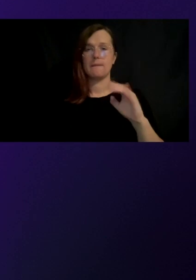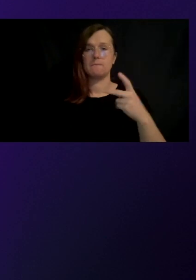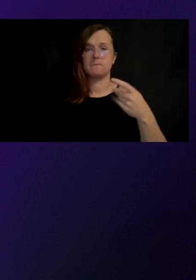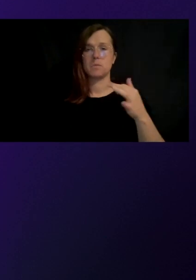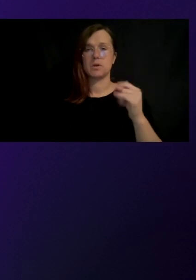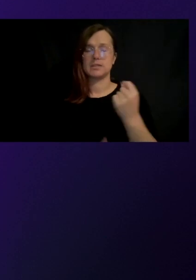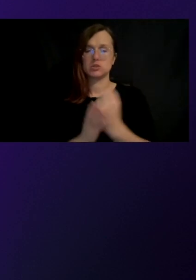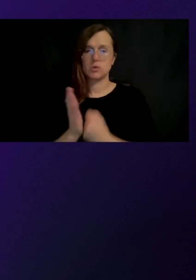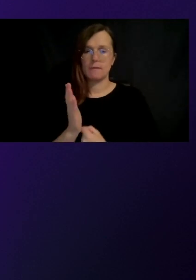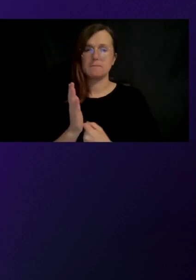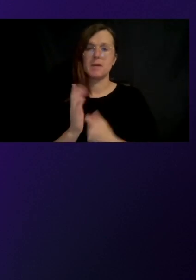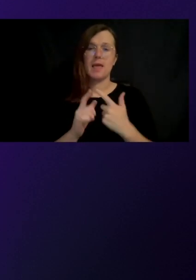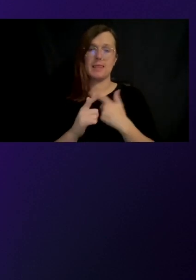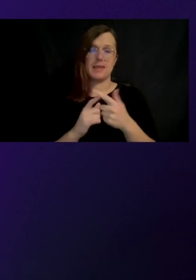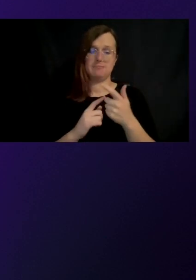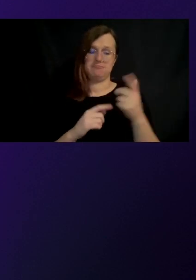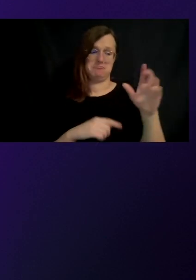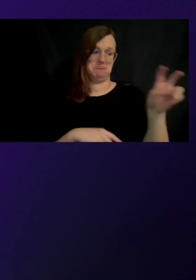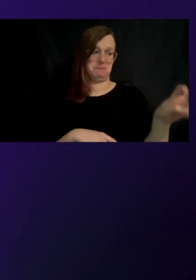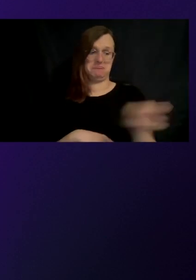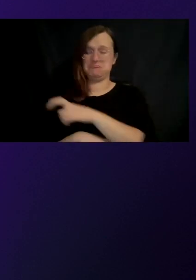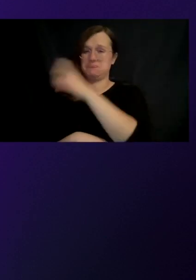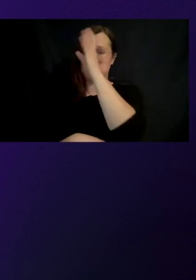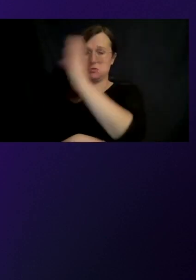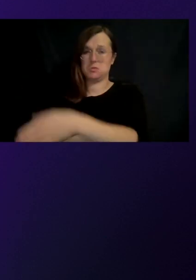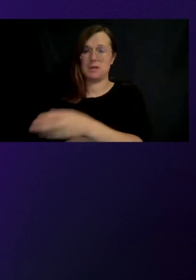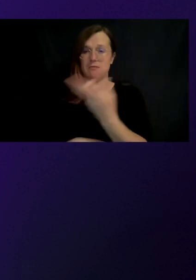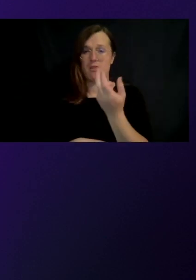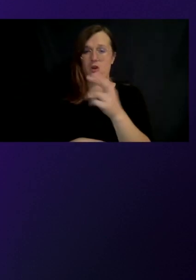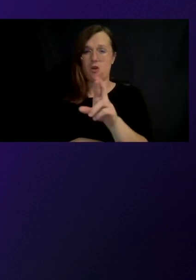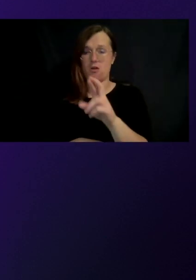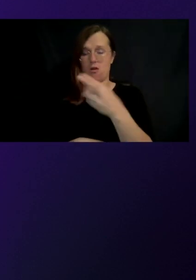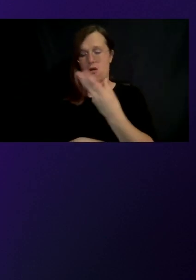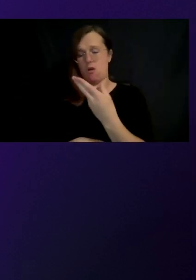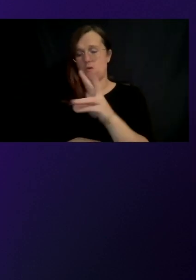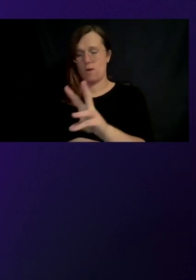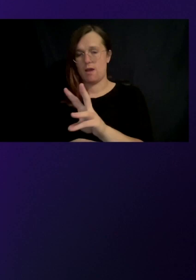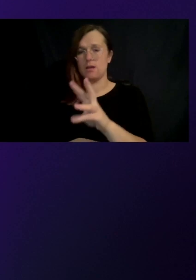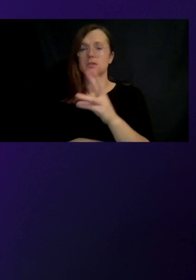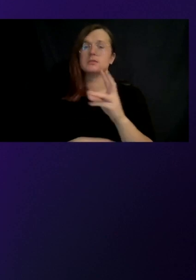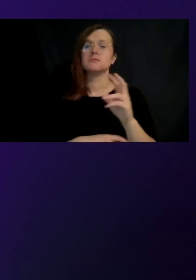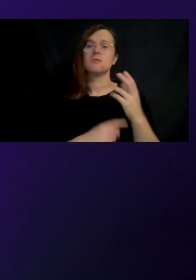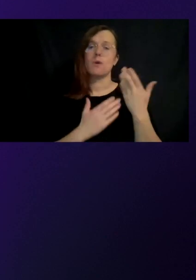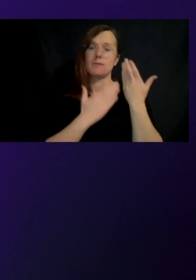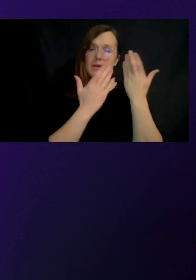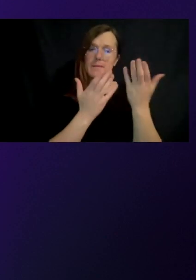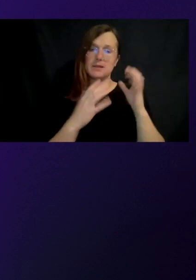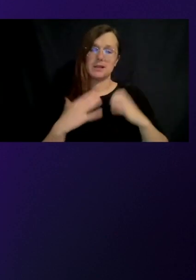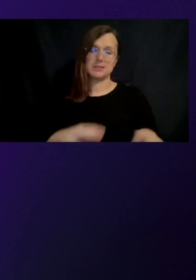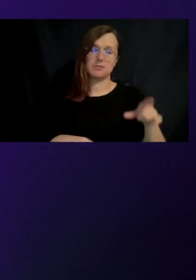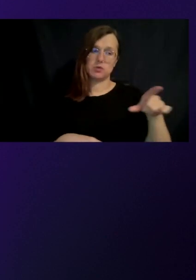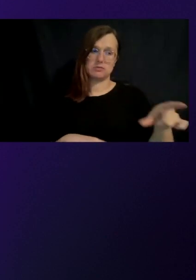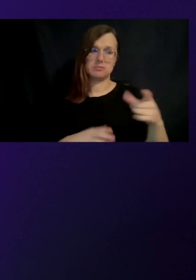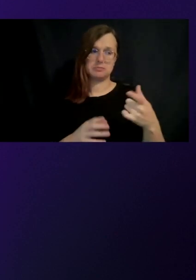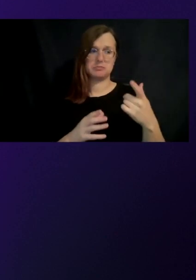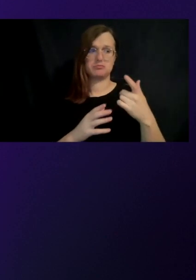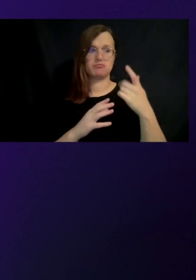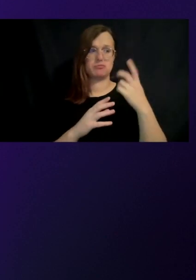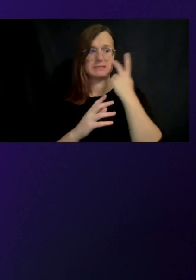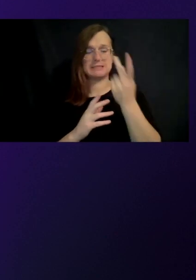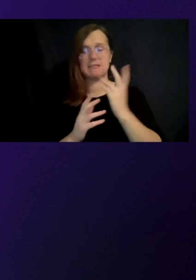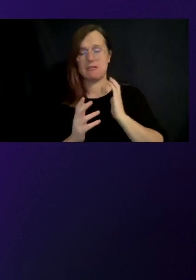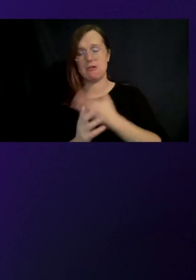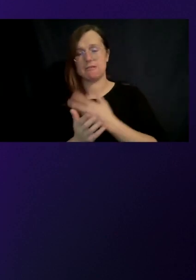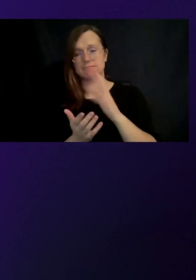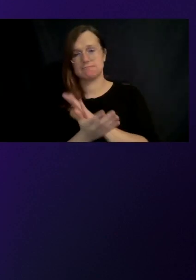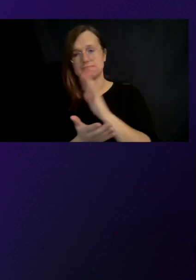directly on our hardware. So we recommend that customers check out our documentation, where we actually provide a number of tutorials and getting started